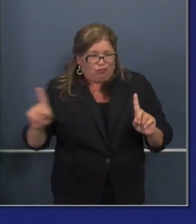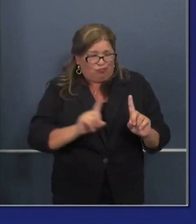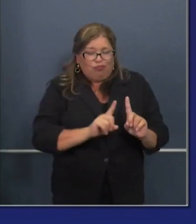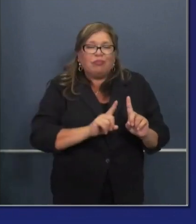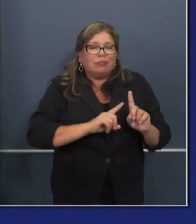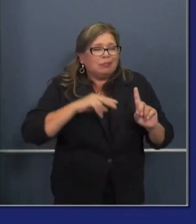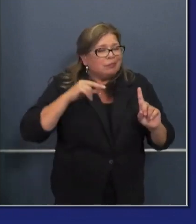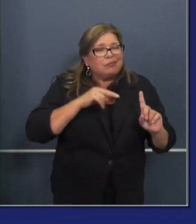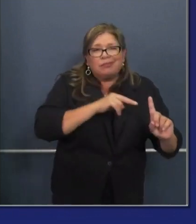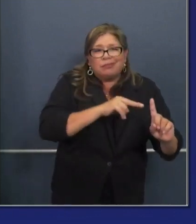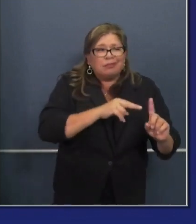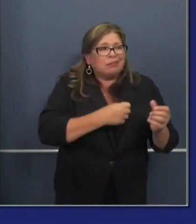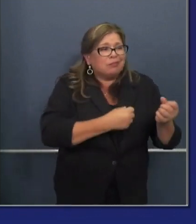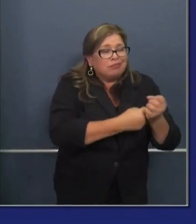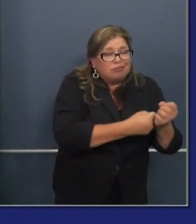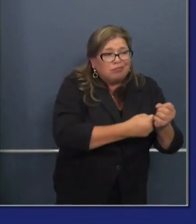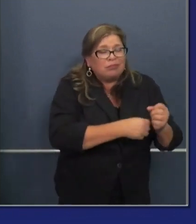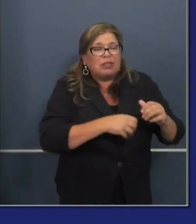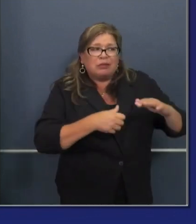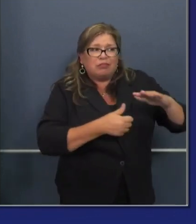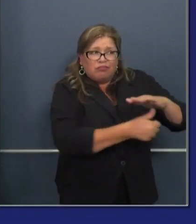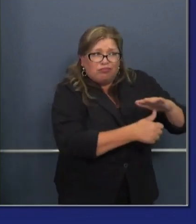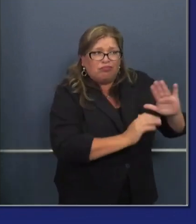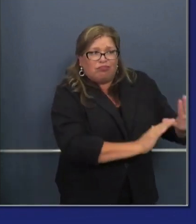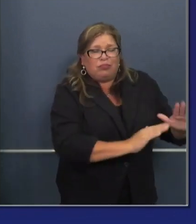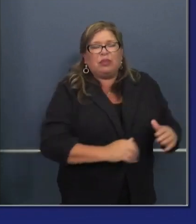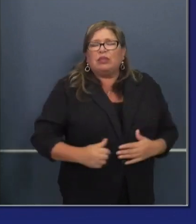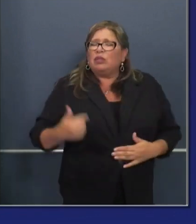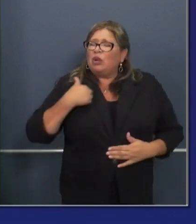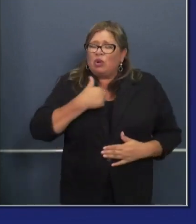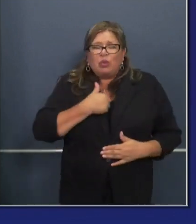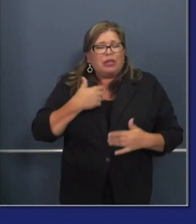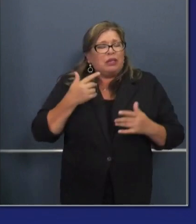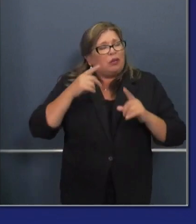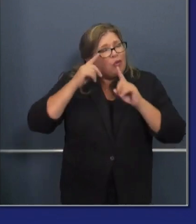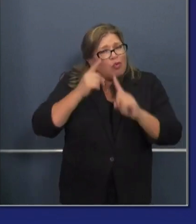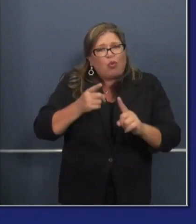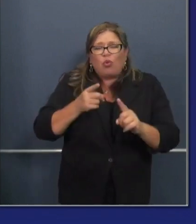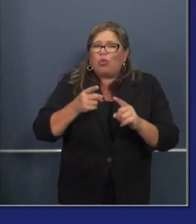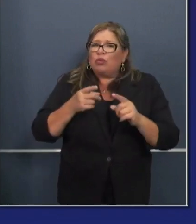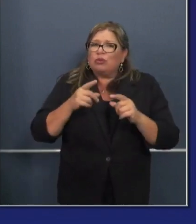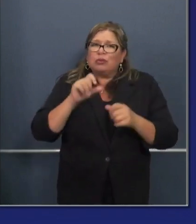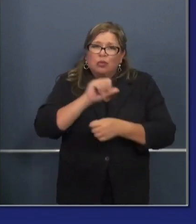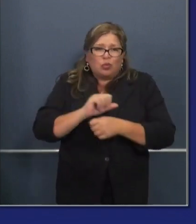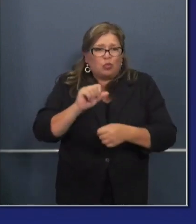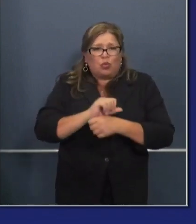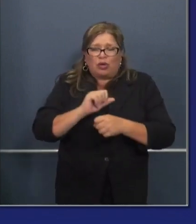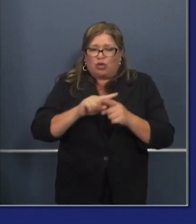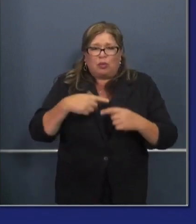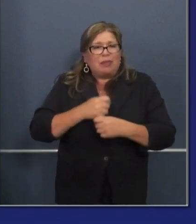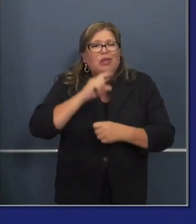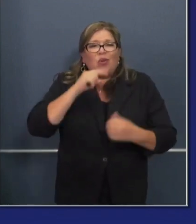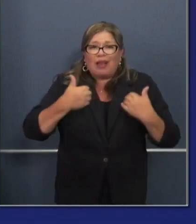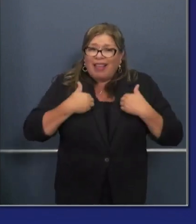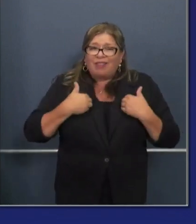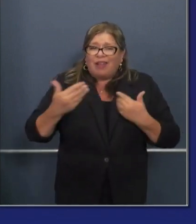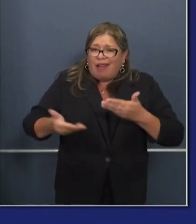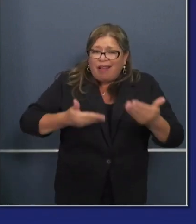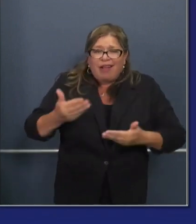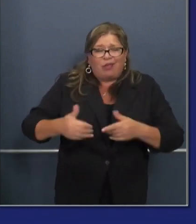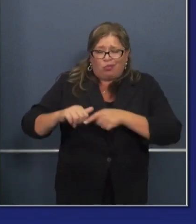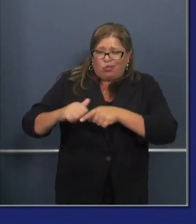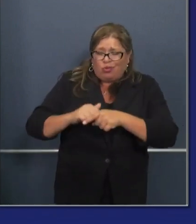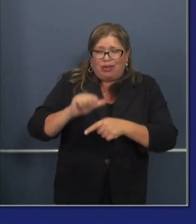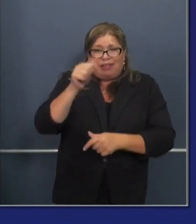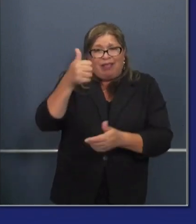this army. And we are continuing to work towards that July 1 goal, and we'll go even farther